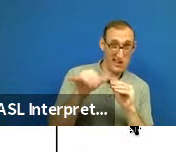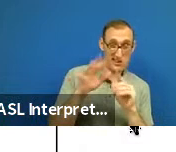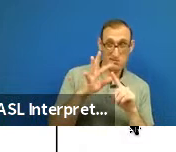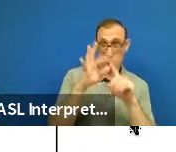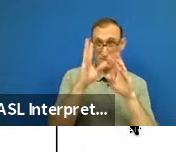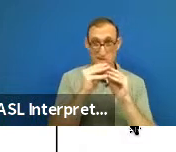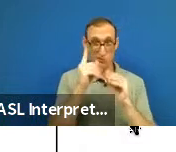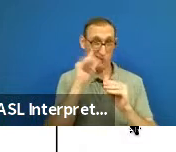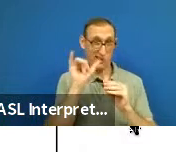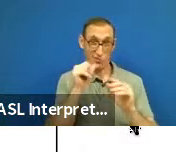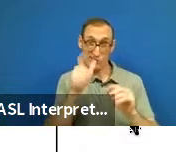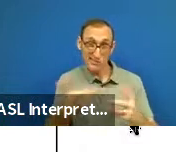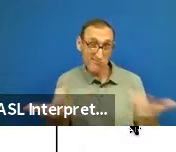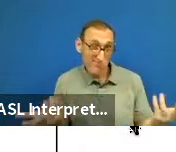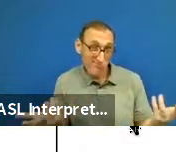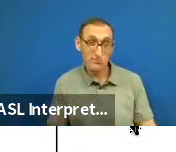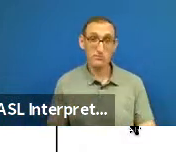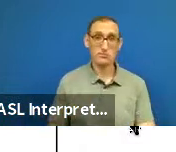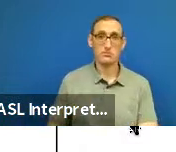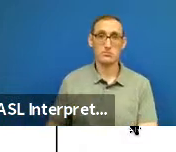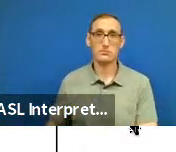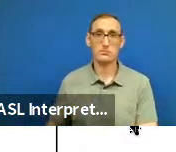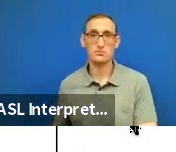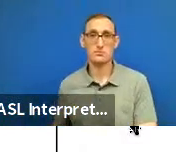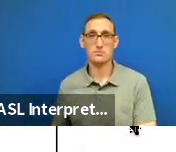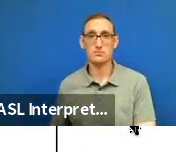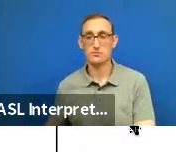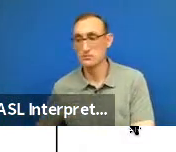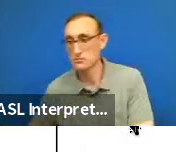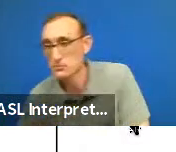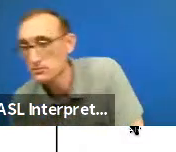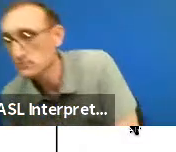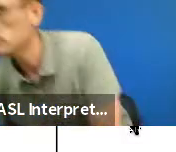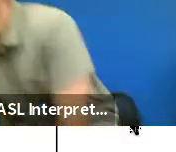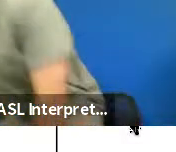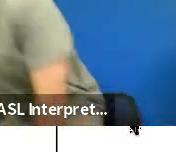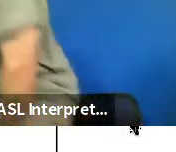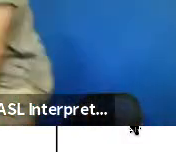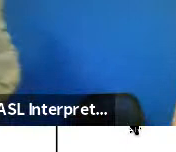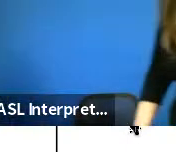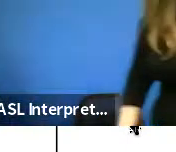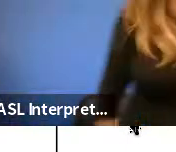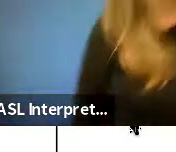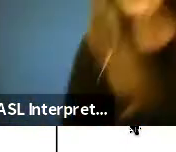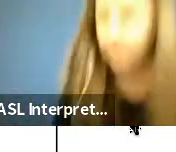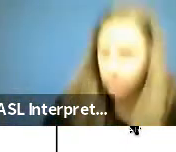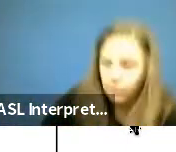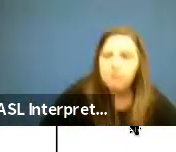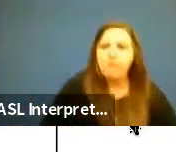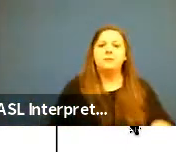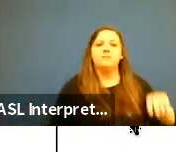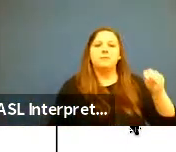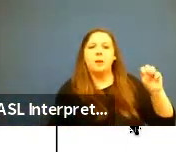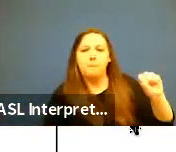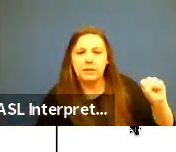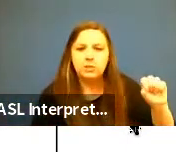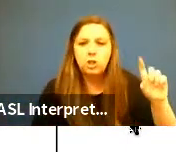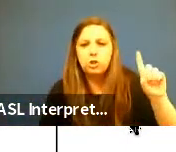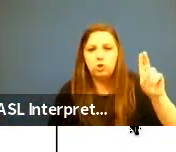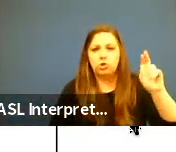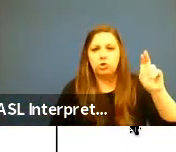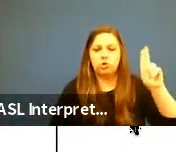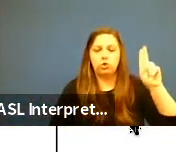that? Ms. Duke is on now because they're all on for the next item. Can you speak to that, Ms. Duke?